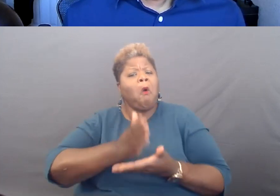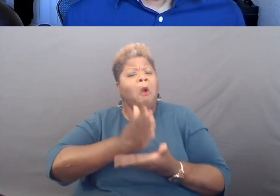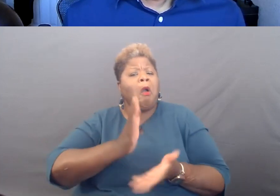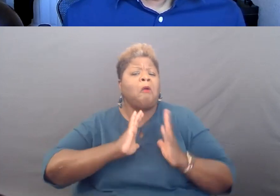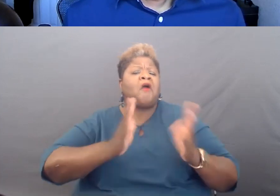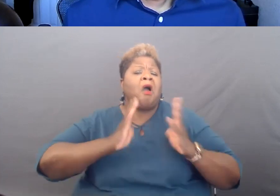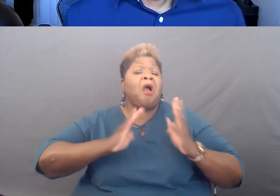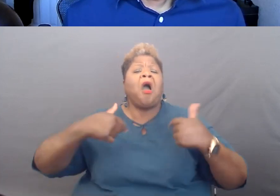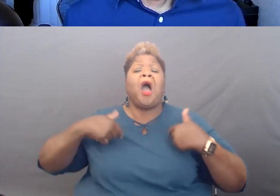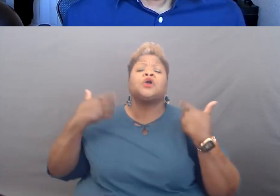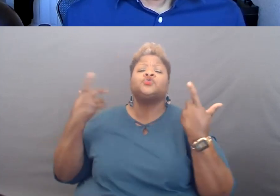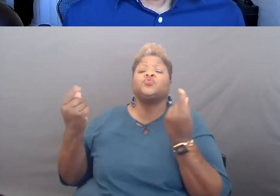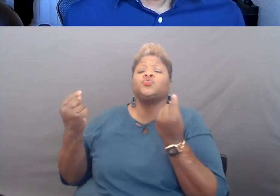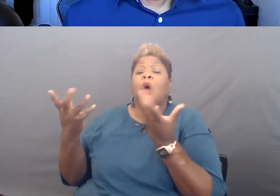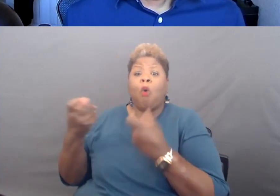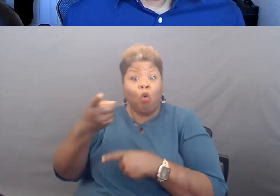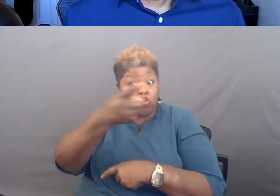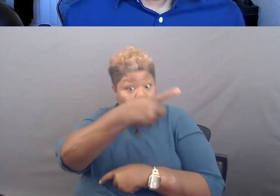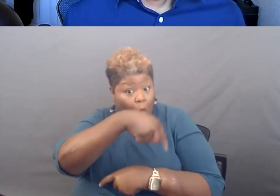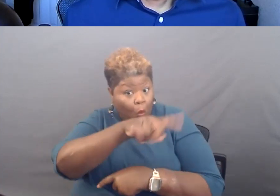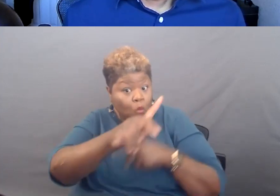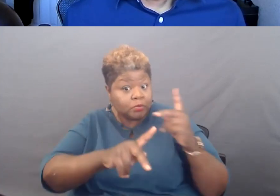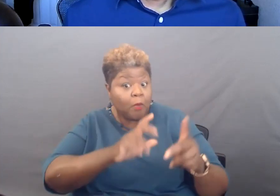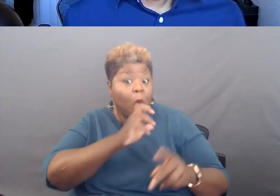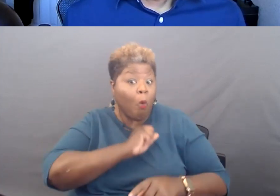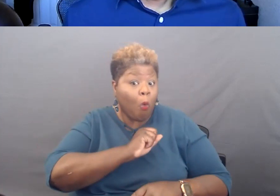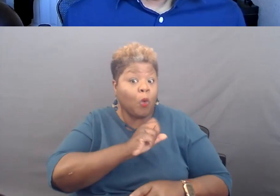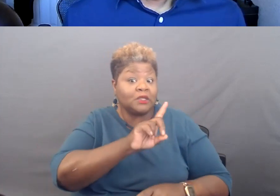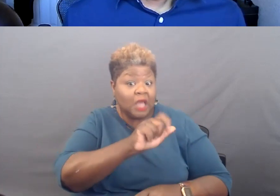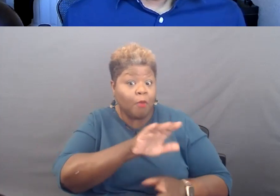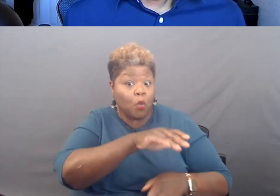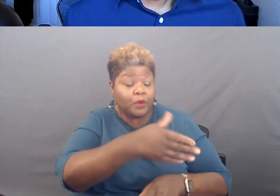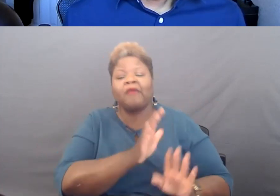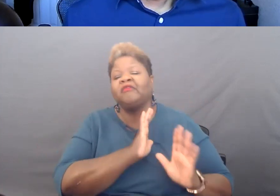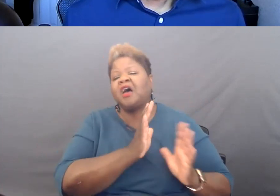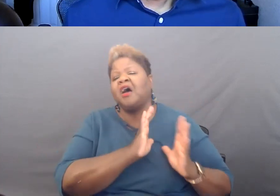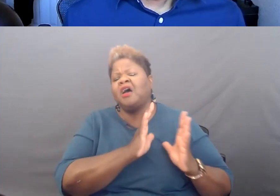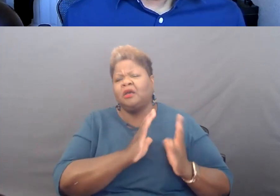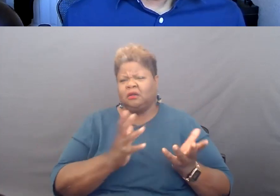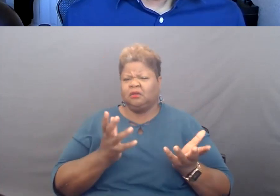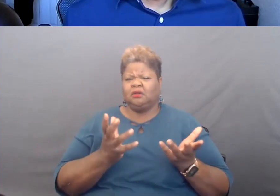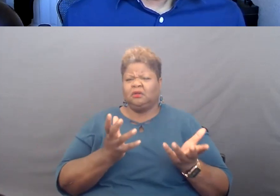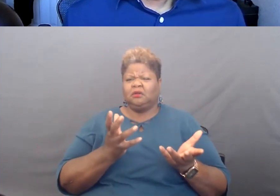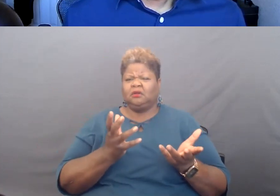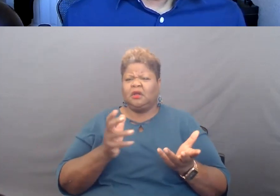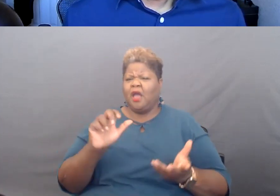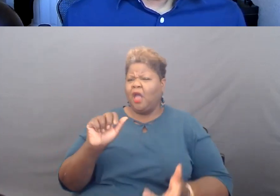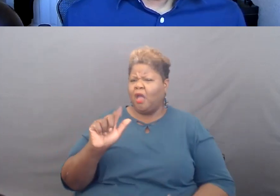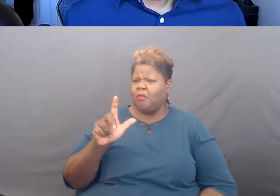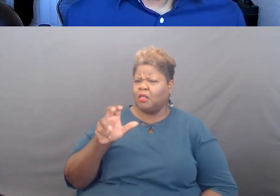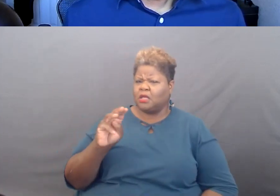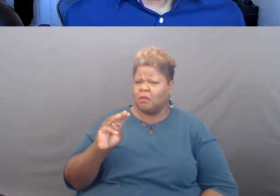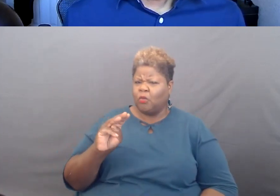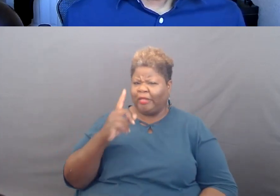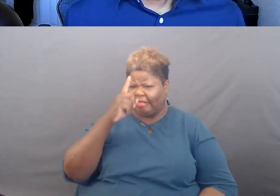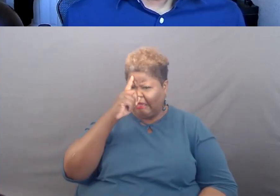I want as long as it's just the people that are quote unquote disposable who are affected. And ableism is not something we can escape.